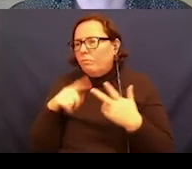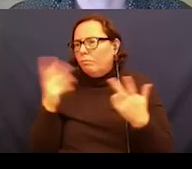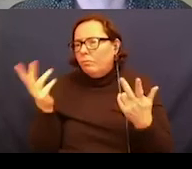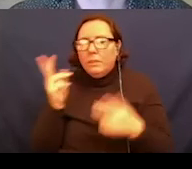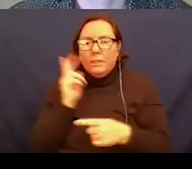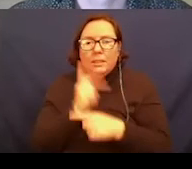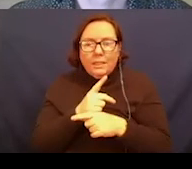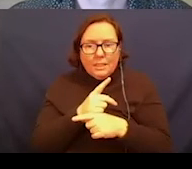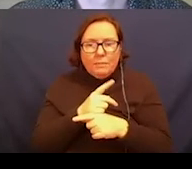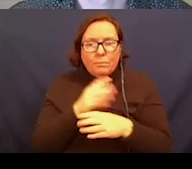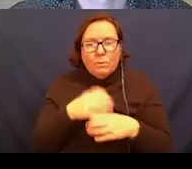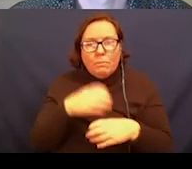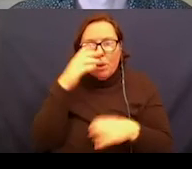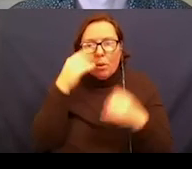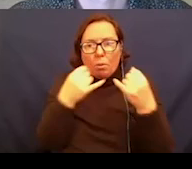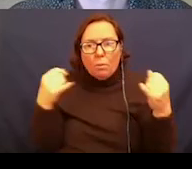maintain the grid,